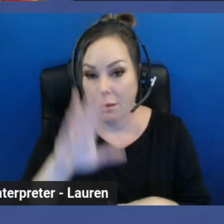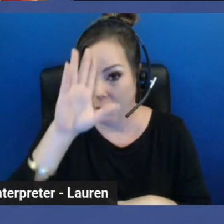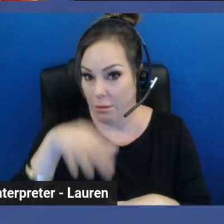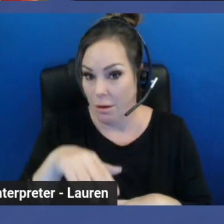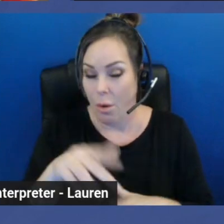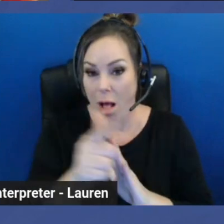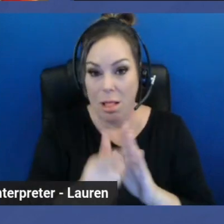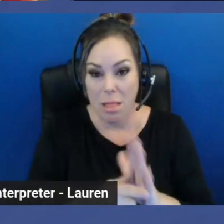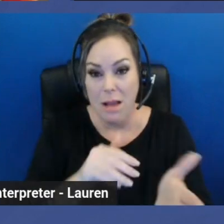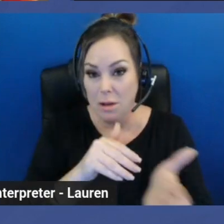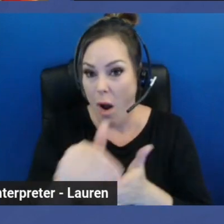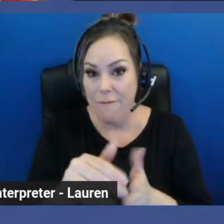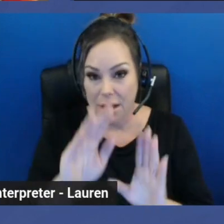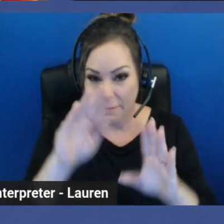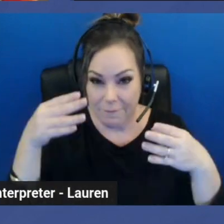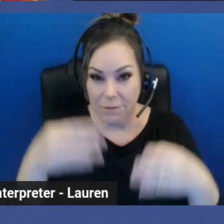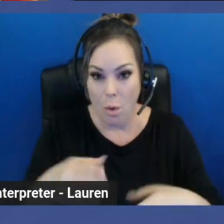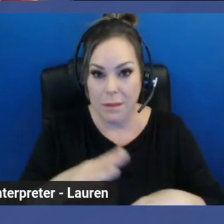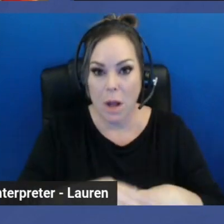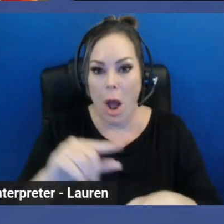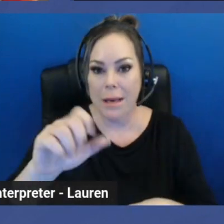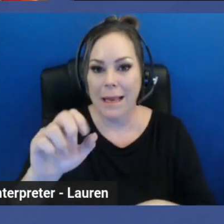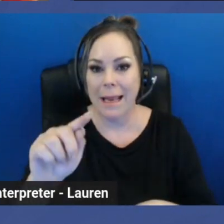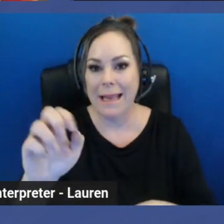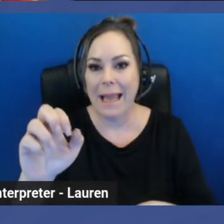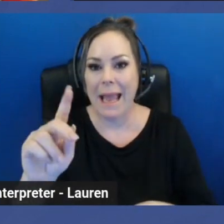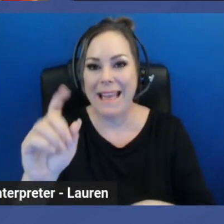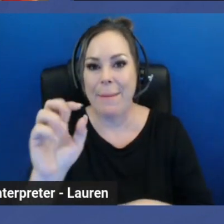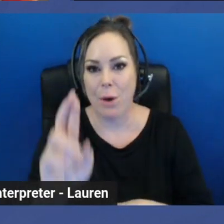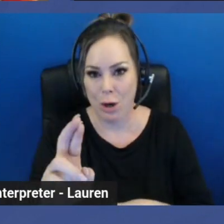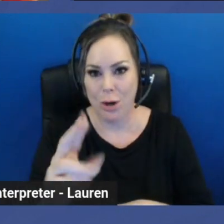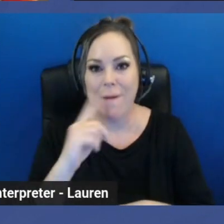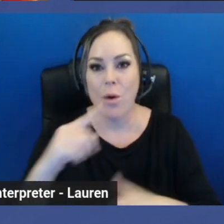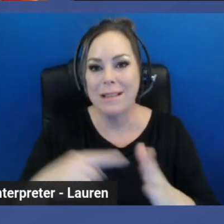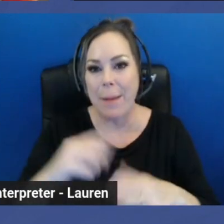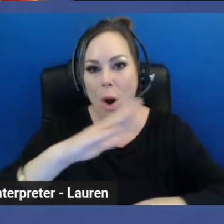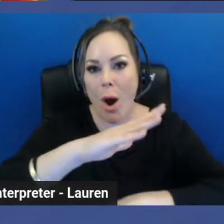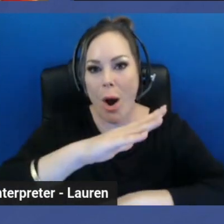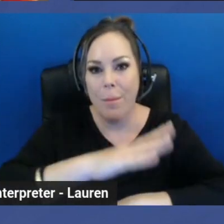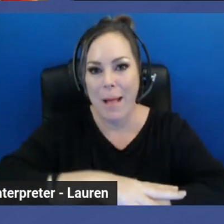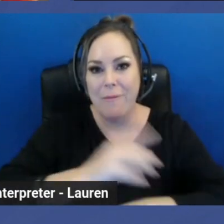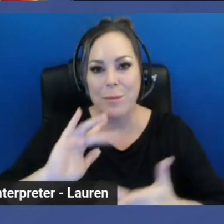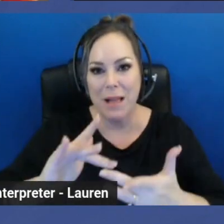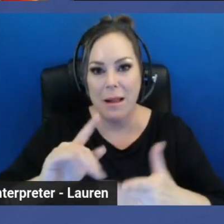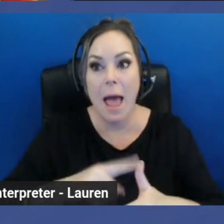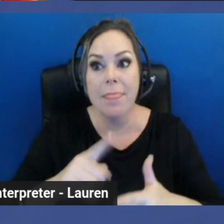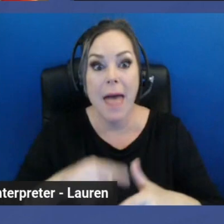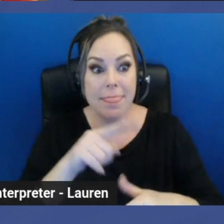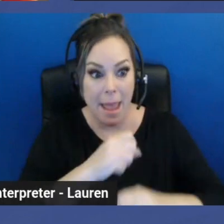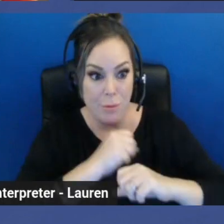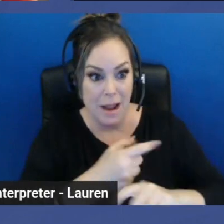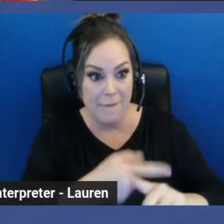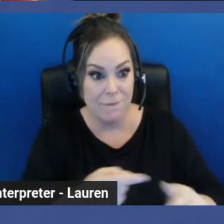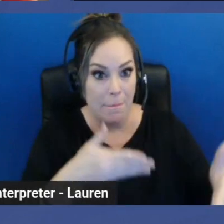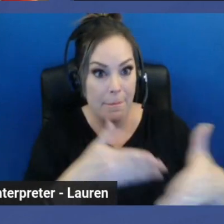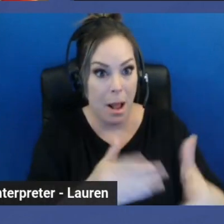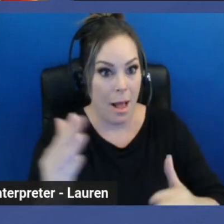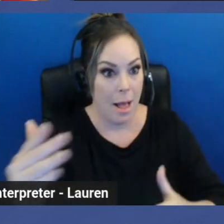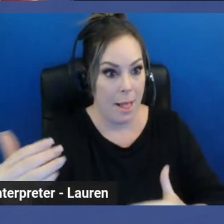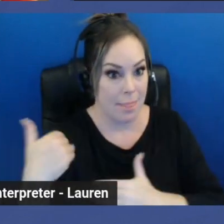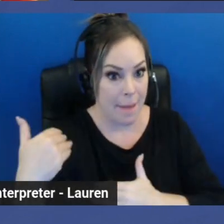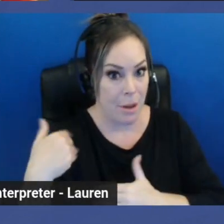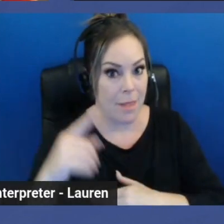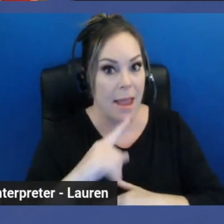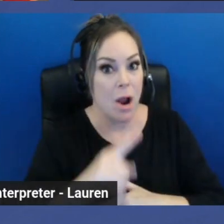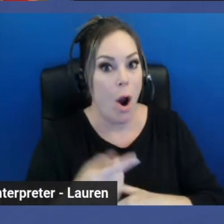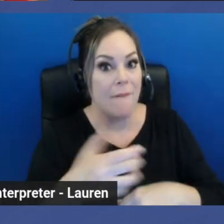These laws are often aimed at the gatekeepers, like online platforms, and then to protect themselves from liability, they're forced to do the dirty